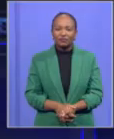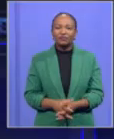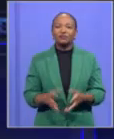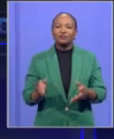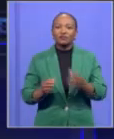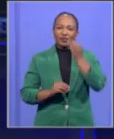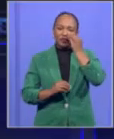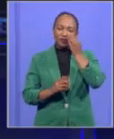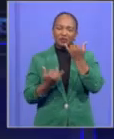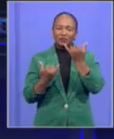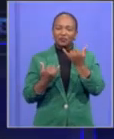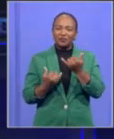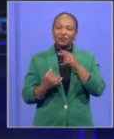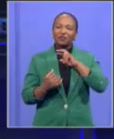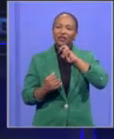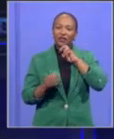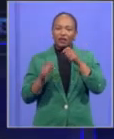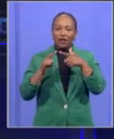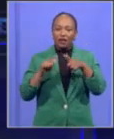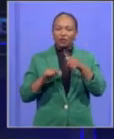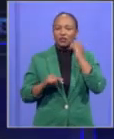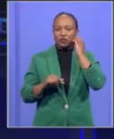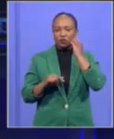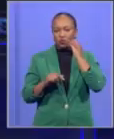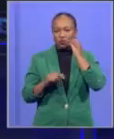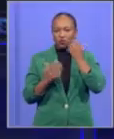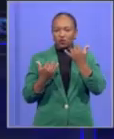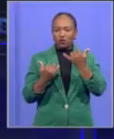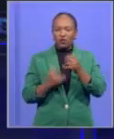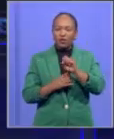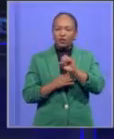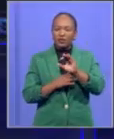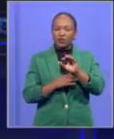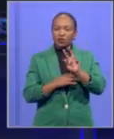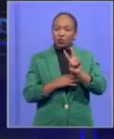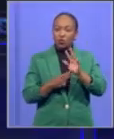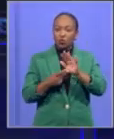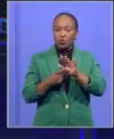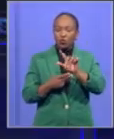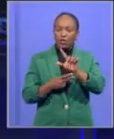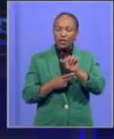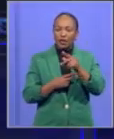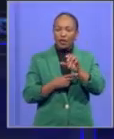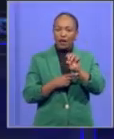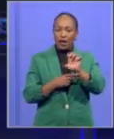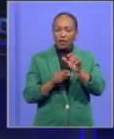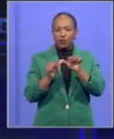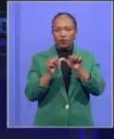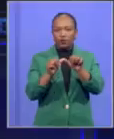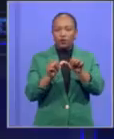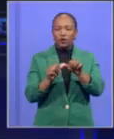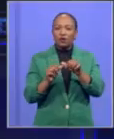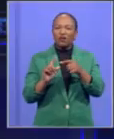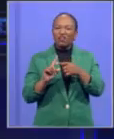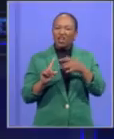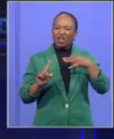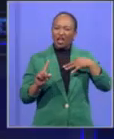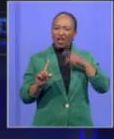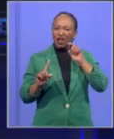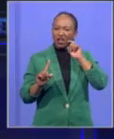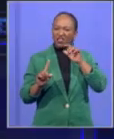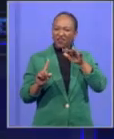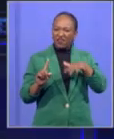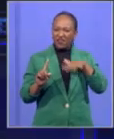Ditaba ka puo ya marena ya Sesotho di tswela pele ho SABC 2 le o lehae. Ngwanana ya dilemo di 15 o belehetswe ka